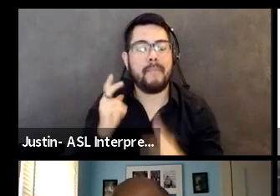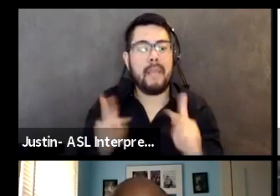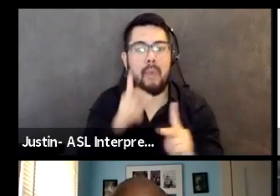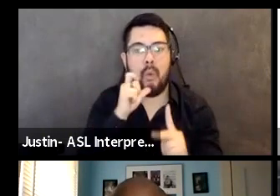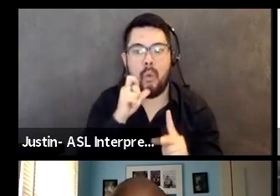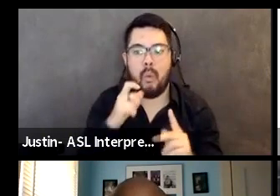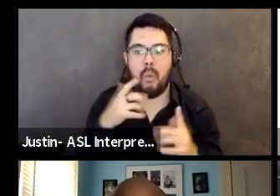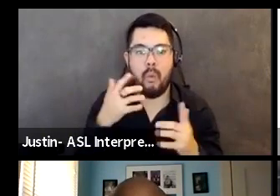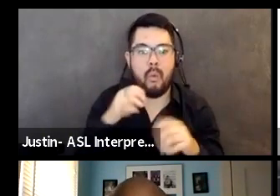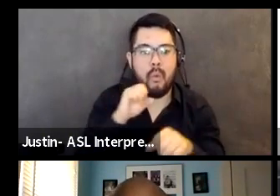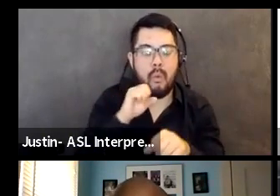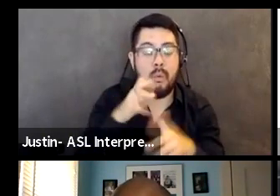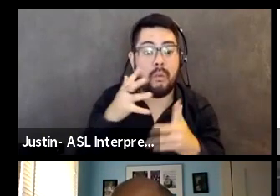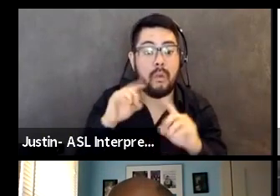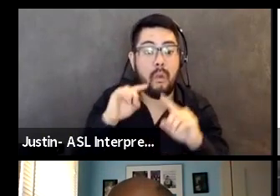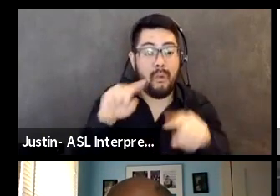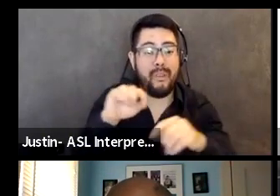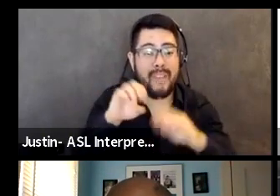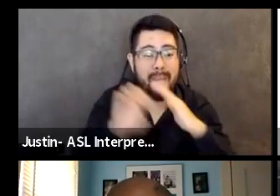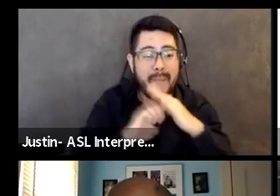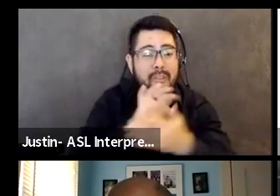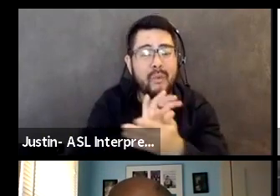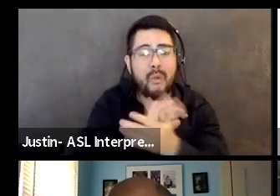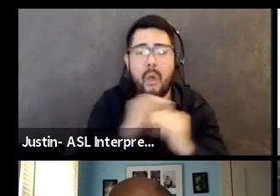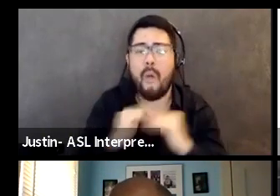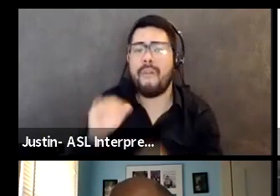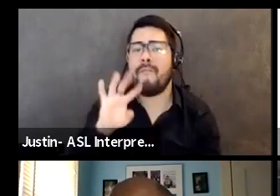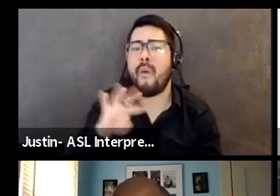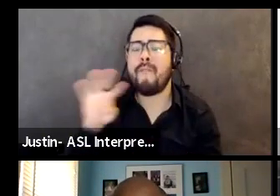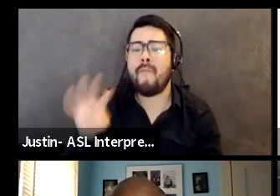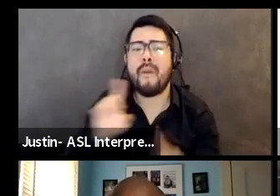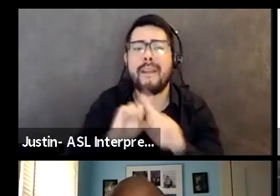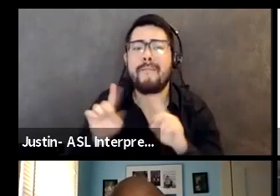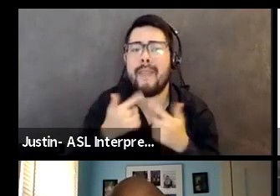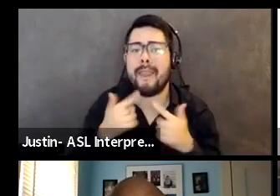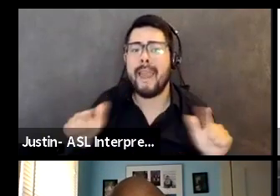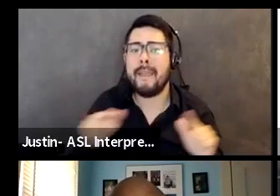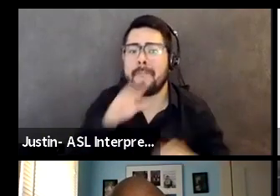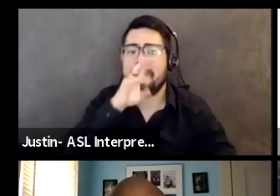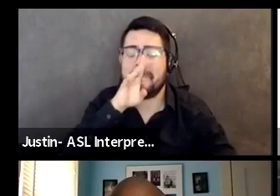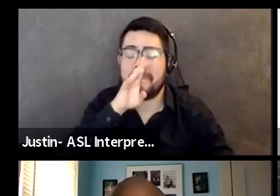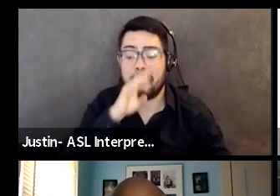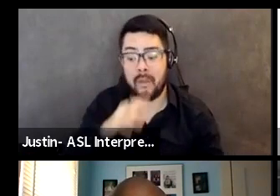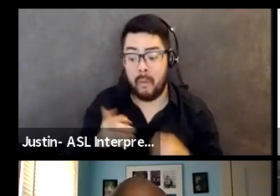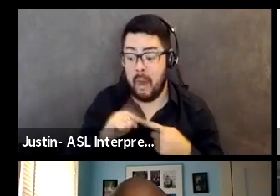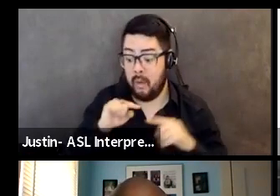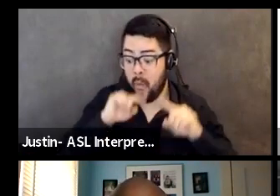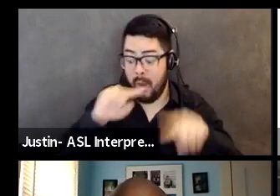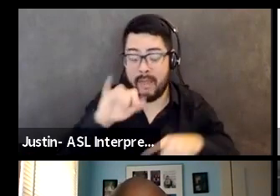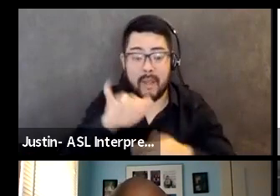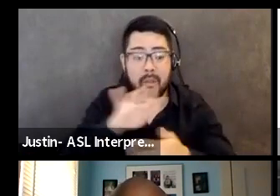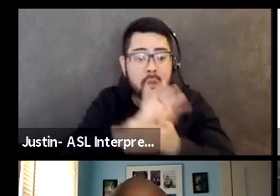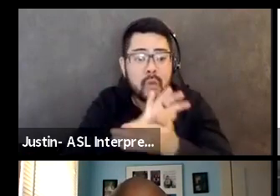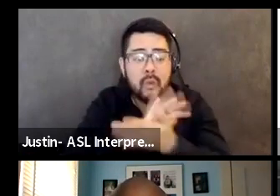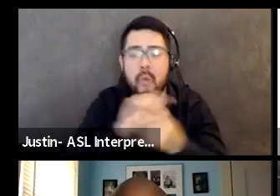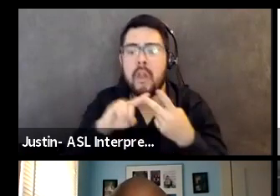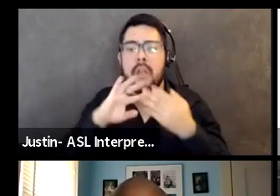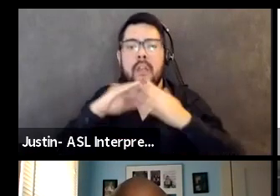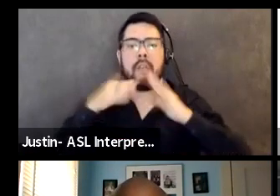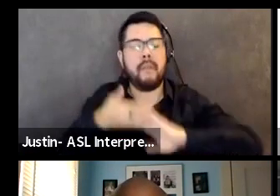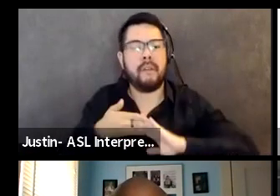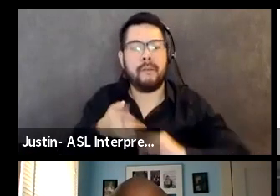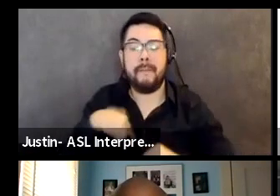languages yes 44. like many i moved to sagan ash for the school so our community will not accept